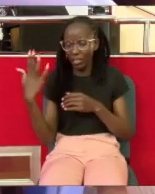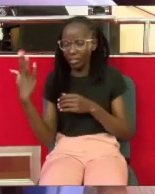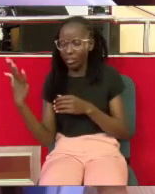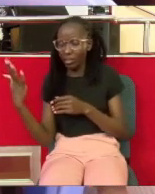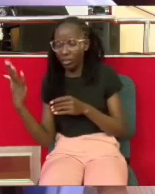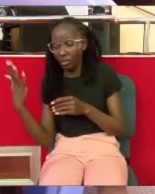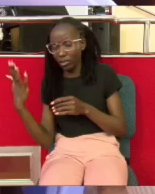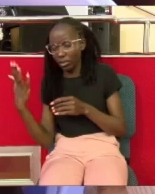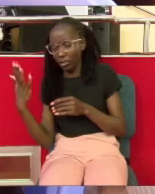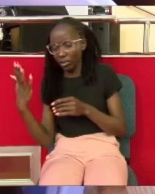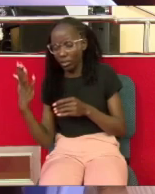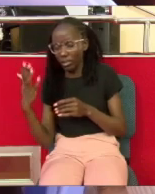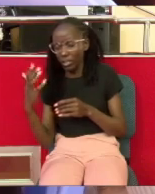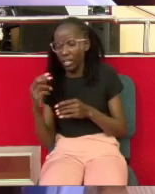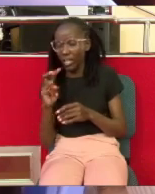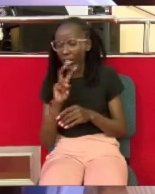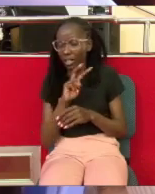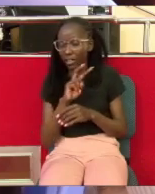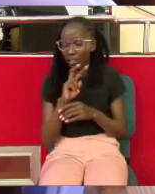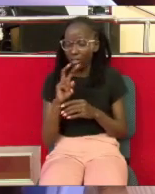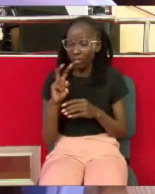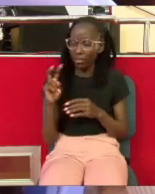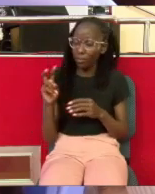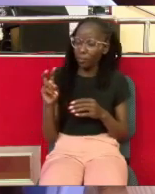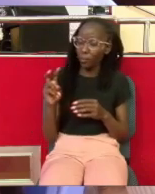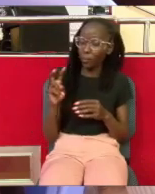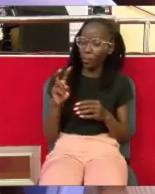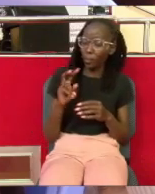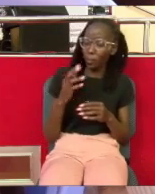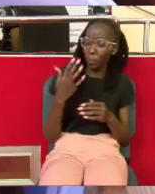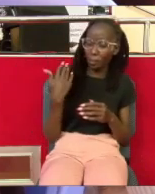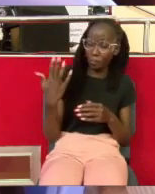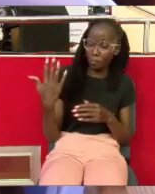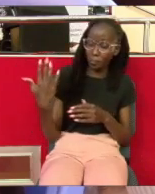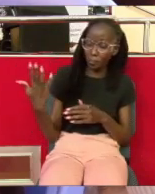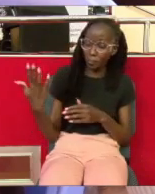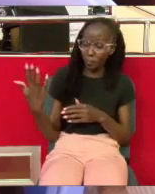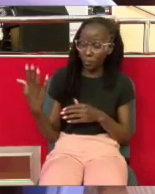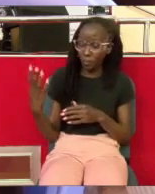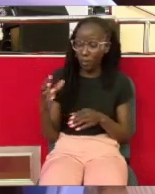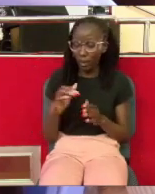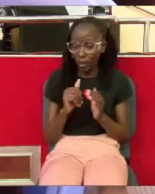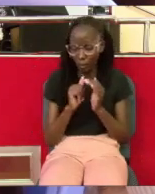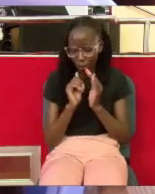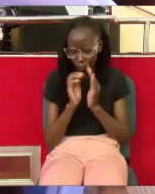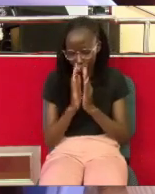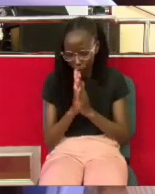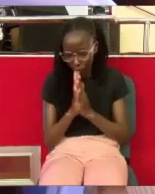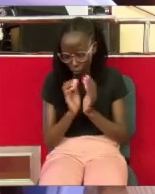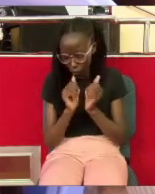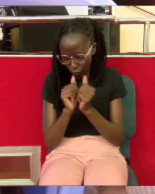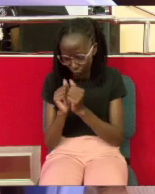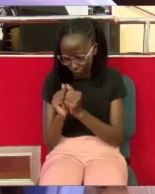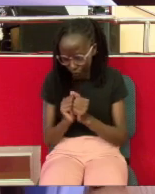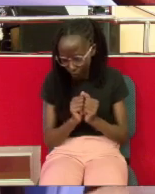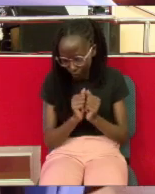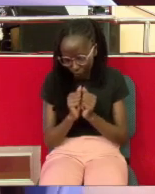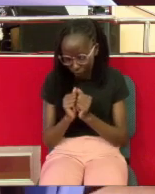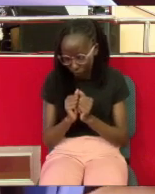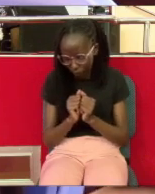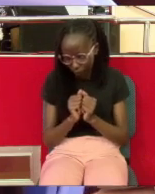that hand and we'll pray with you. And from today, you will acknowledge the